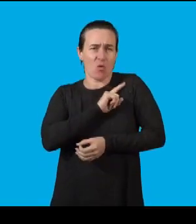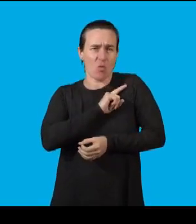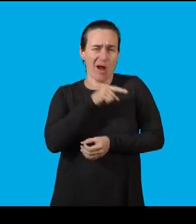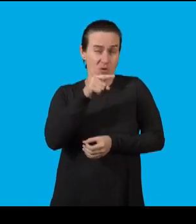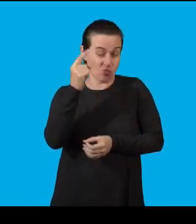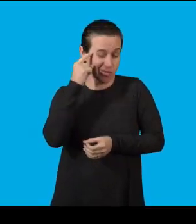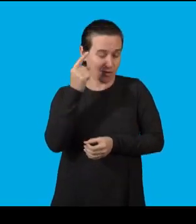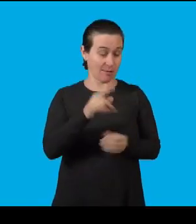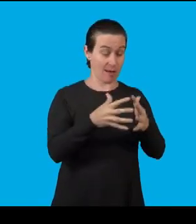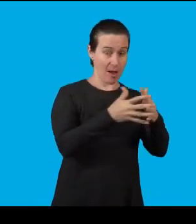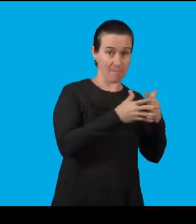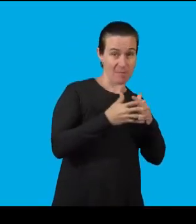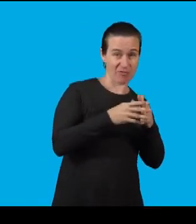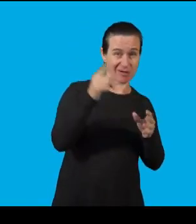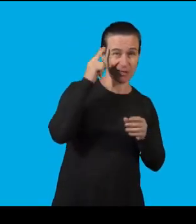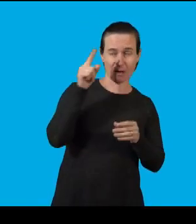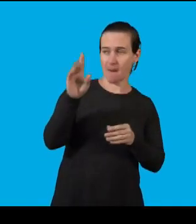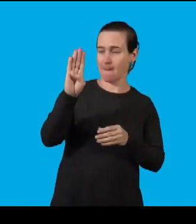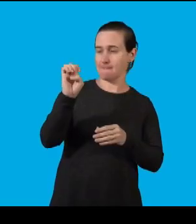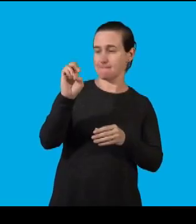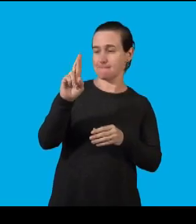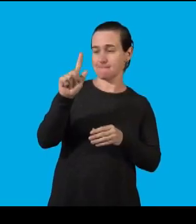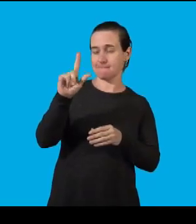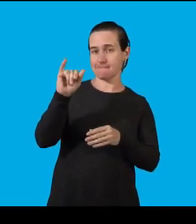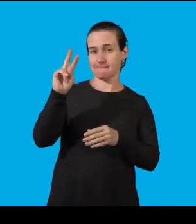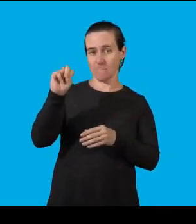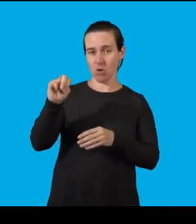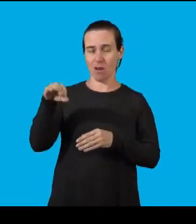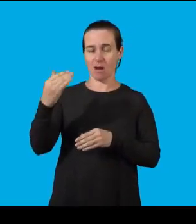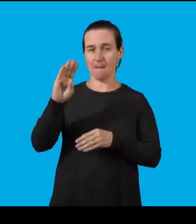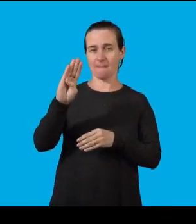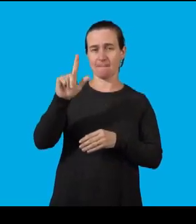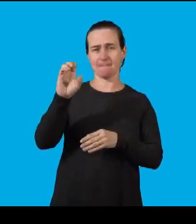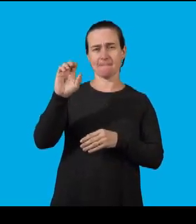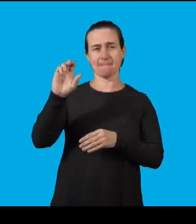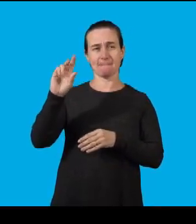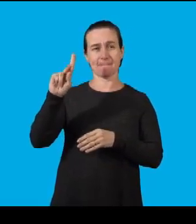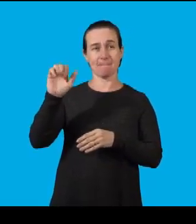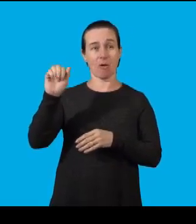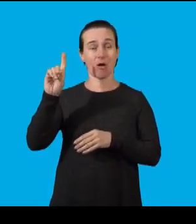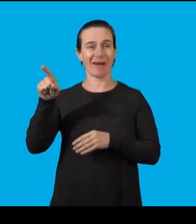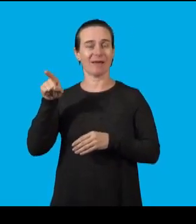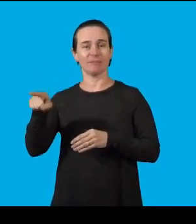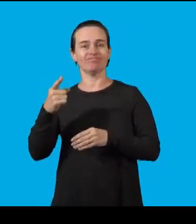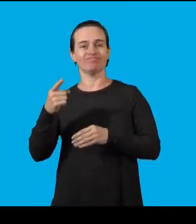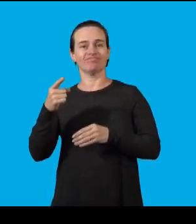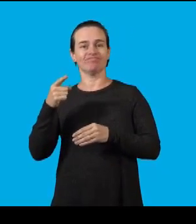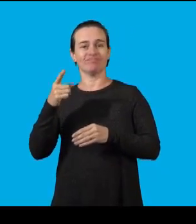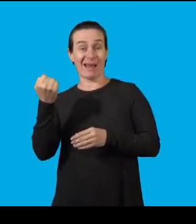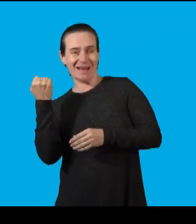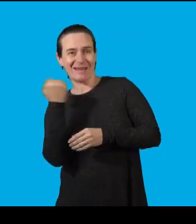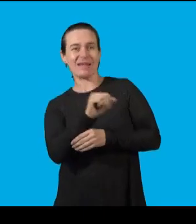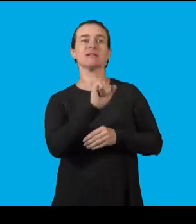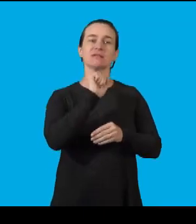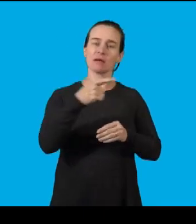the USA regarded the Berlin blockade as a clear violation of existing agreements concerning